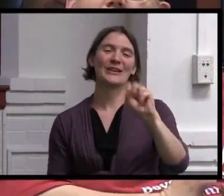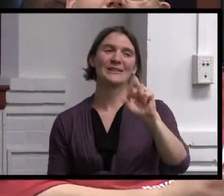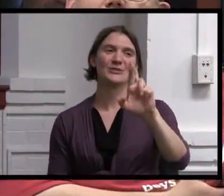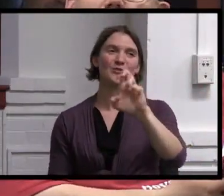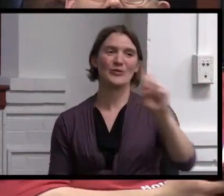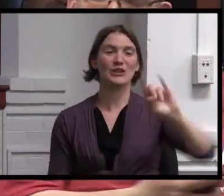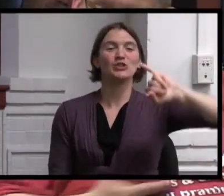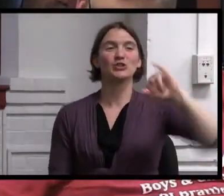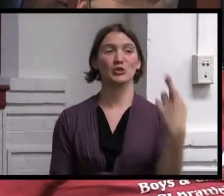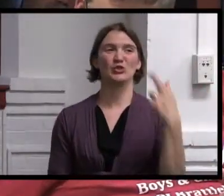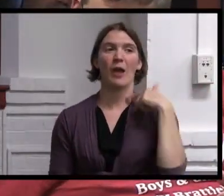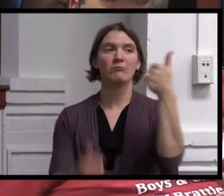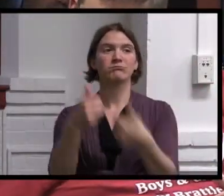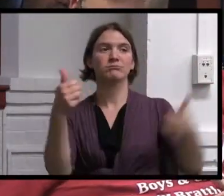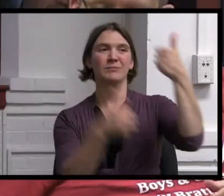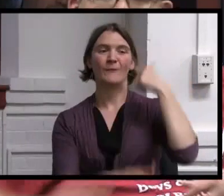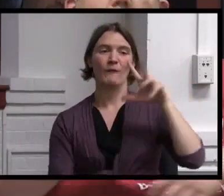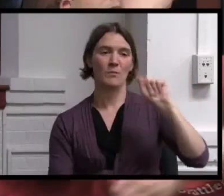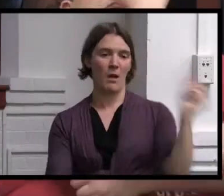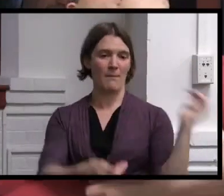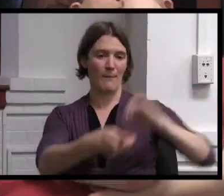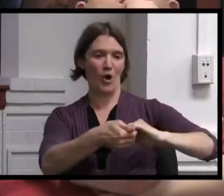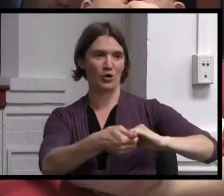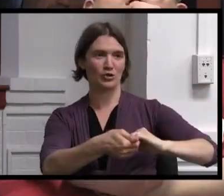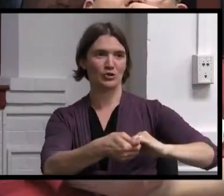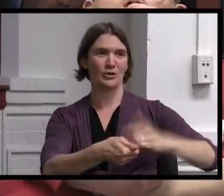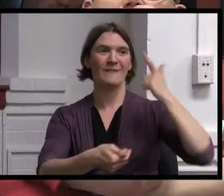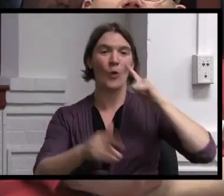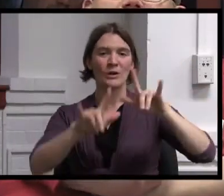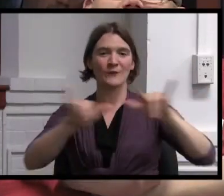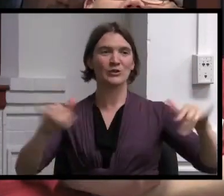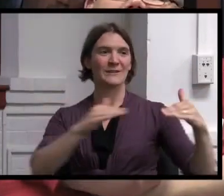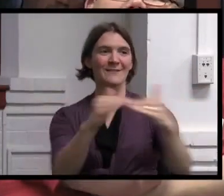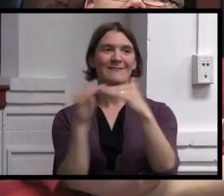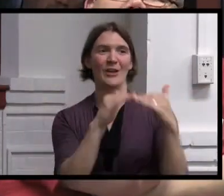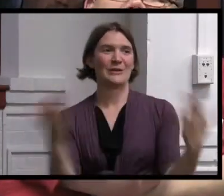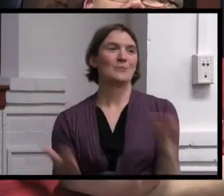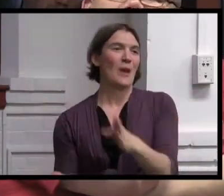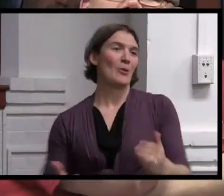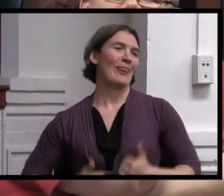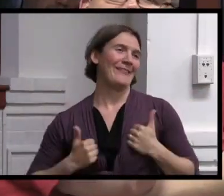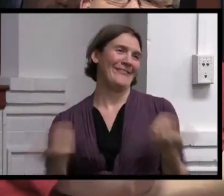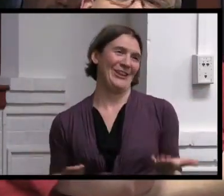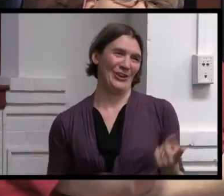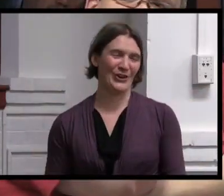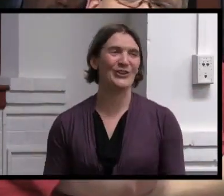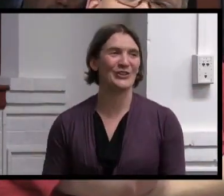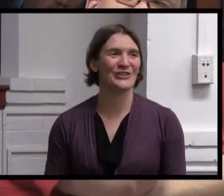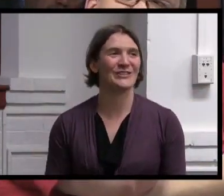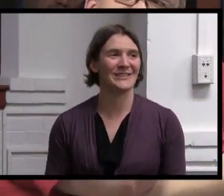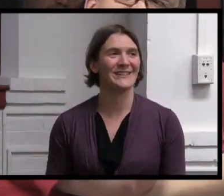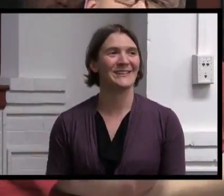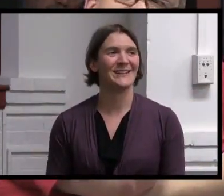Jr. I'm Executive Director for Vermont Partnership for Fairness and Diversity and a Brattleboro resident.